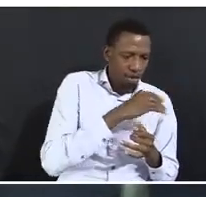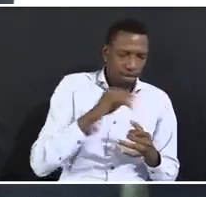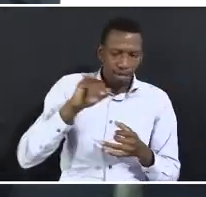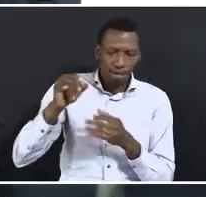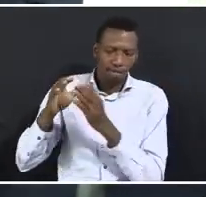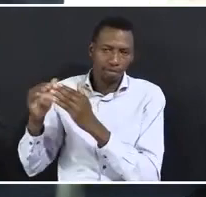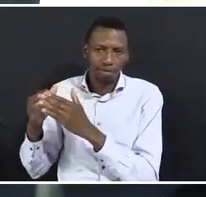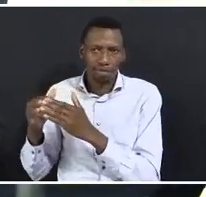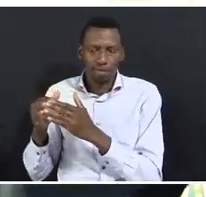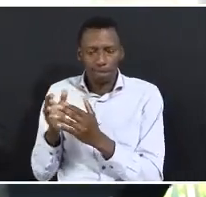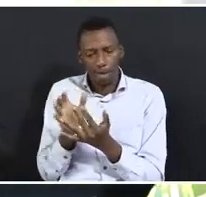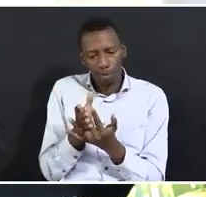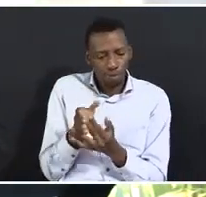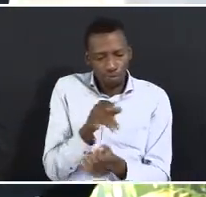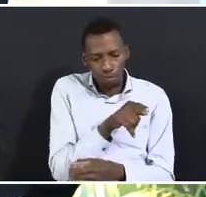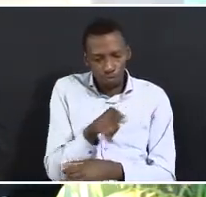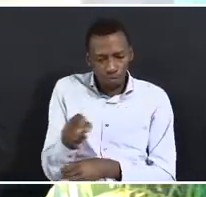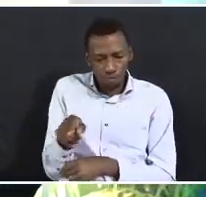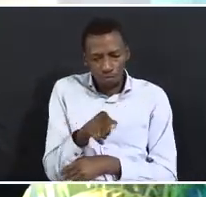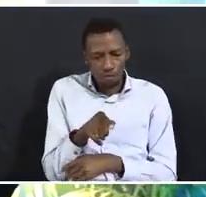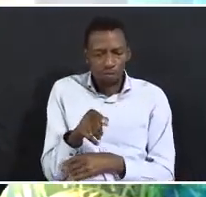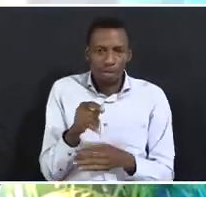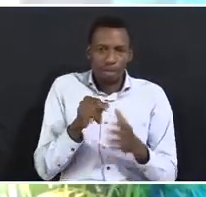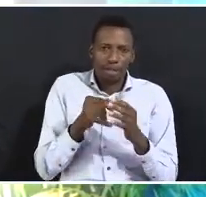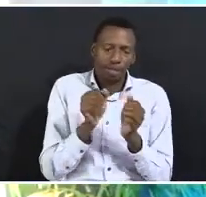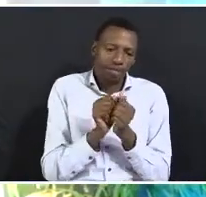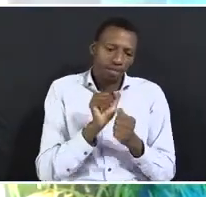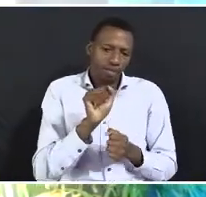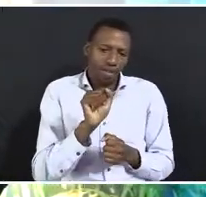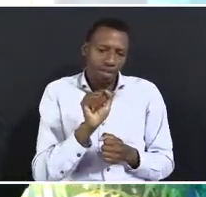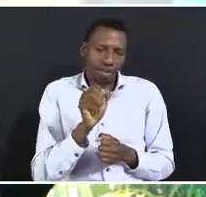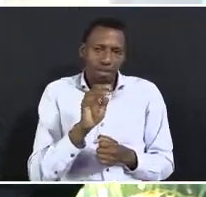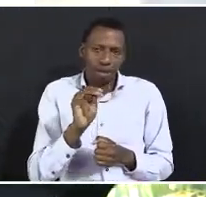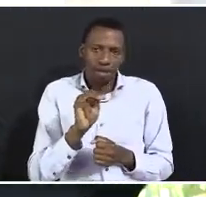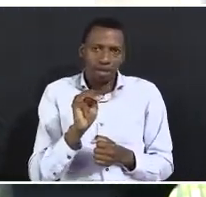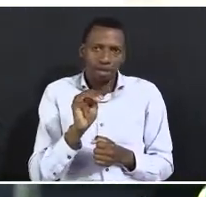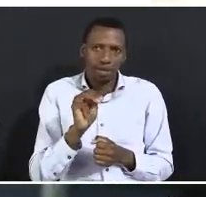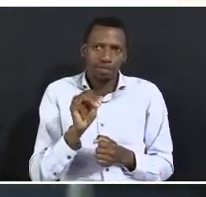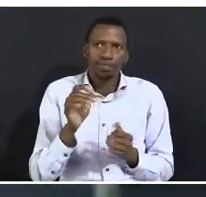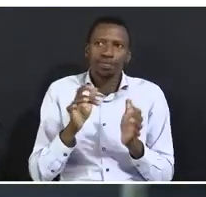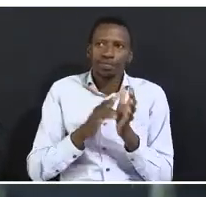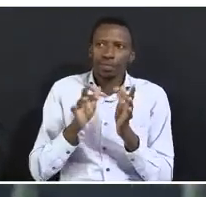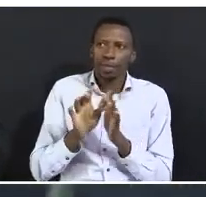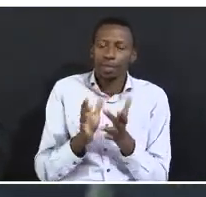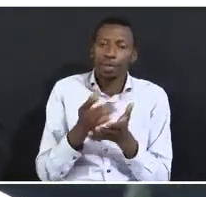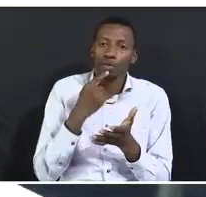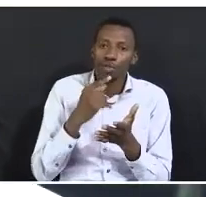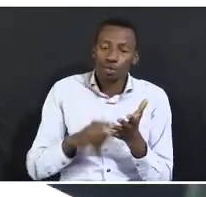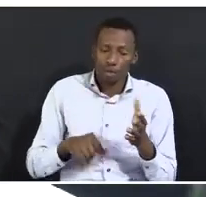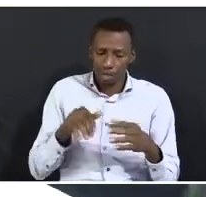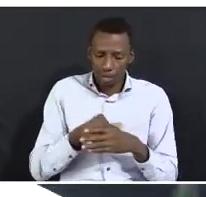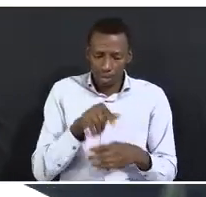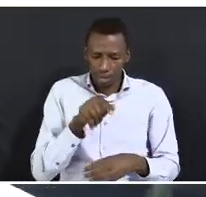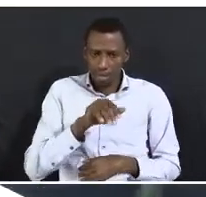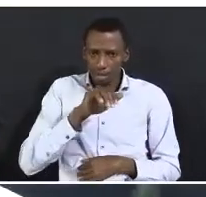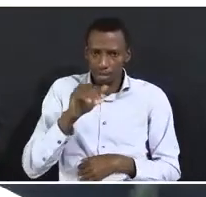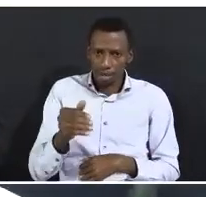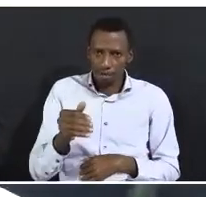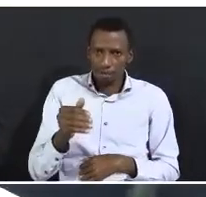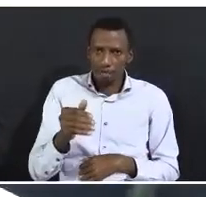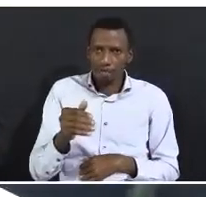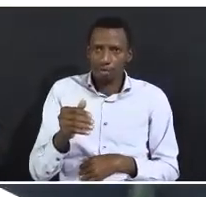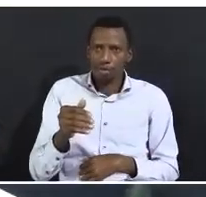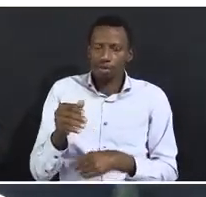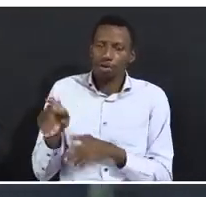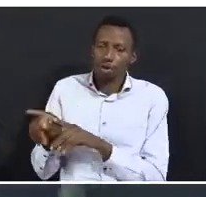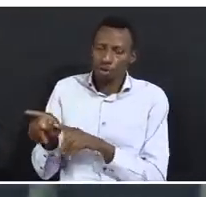because Jericho and Jerusalem is just 15 miles away, 10 to 15 miles away. The Bible says that in this city, there also